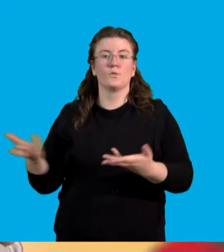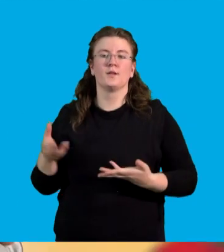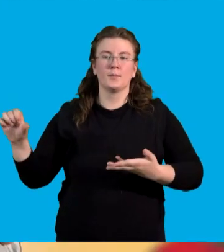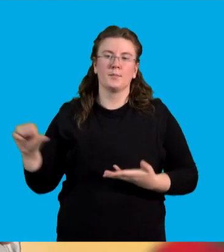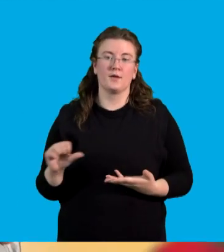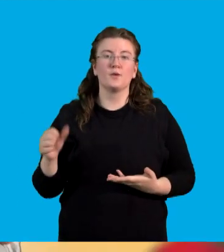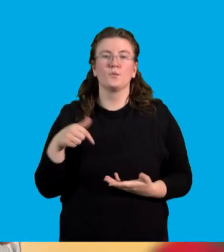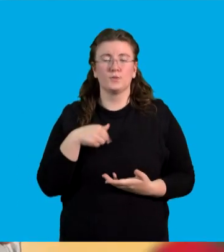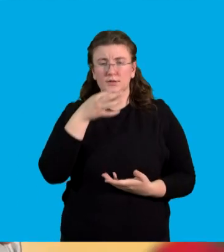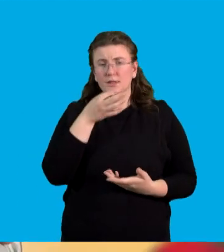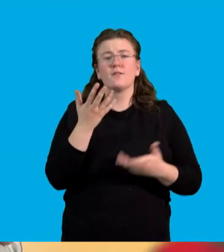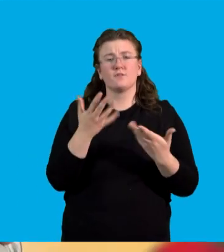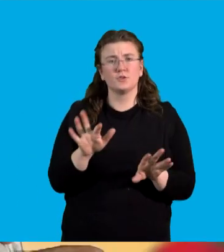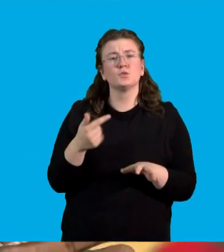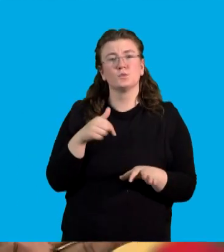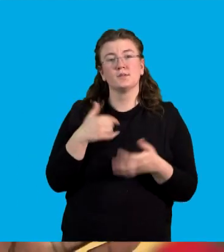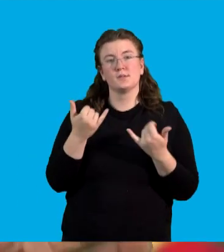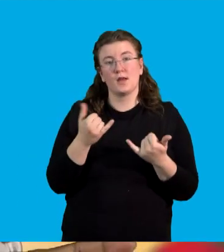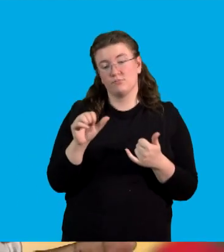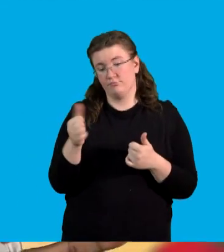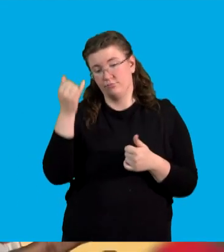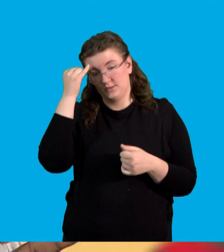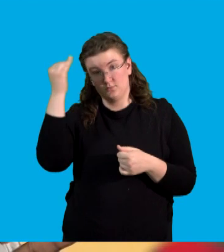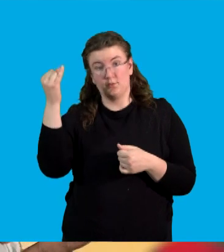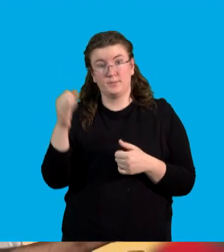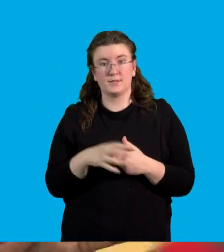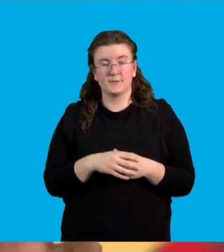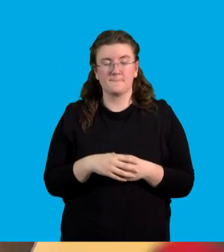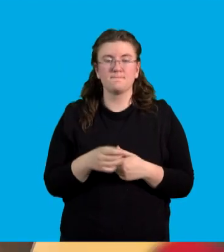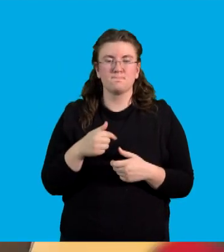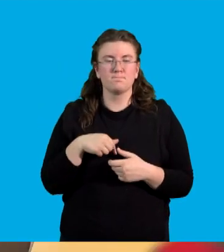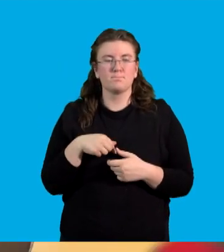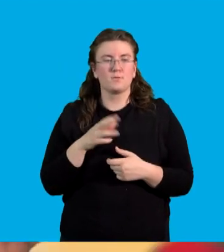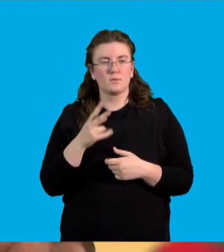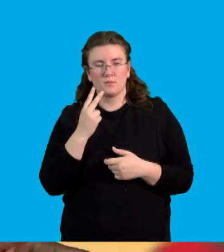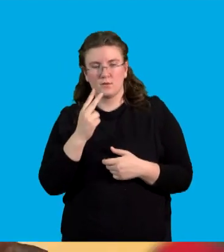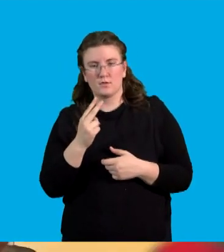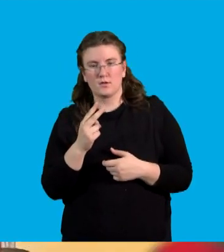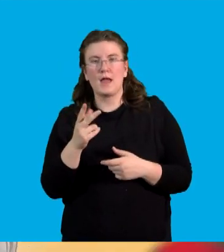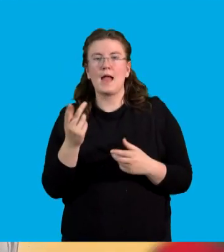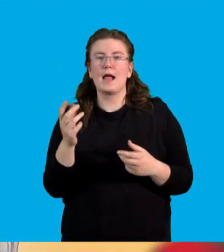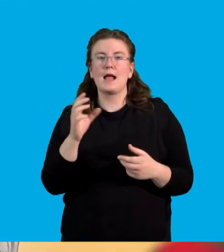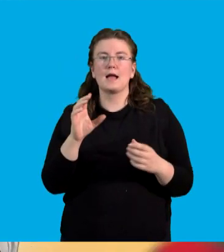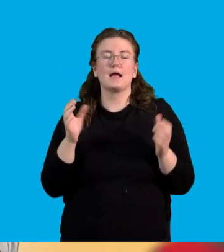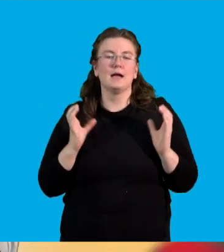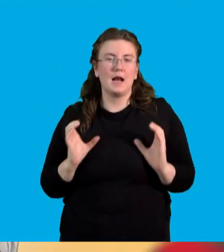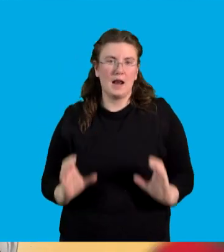Welcome back, learners. So as you have said, you're going to jump to our second concept of this lesson, whereby we'll be looking at the consumer